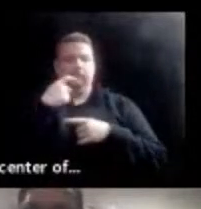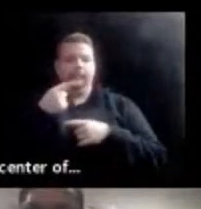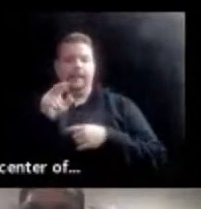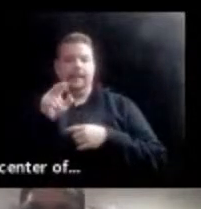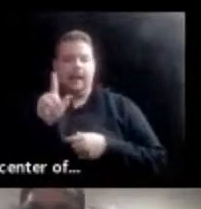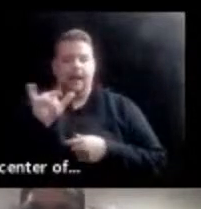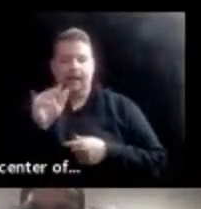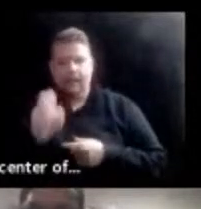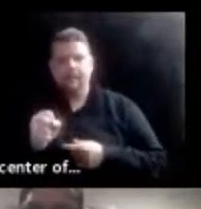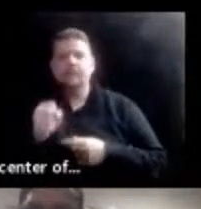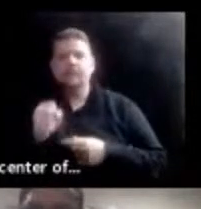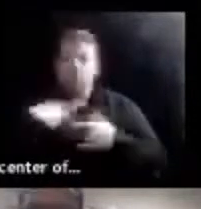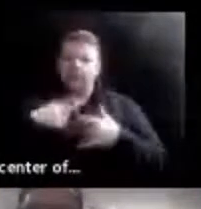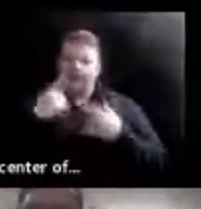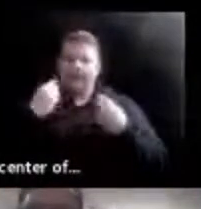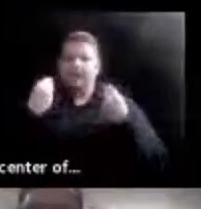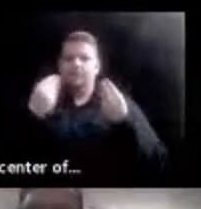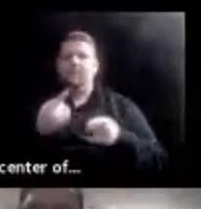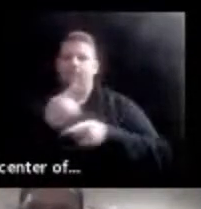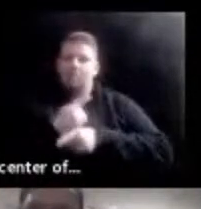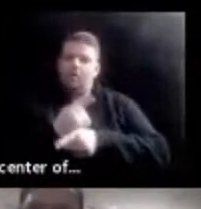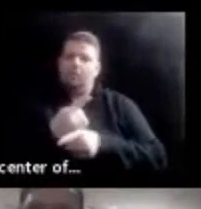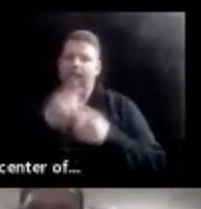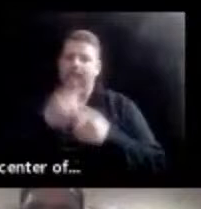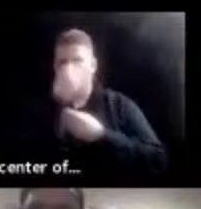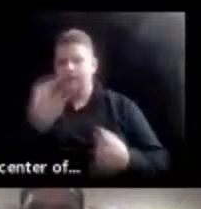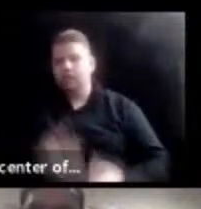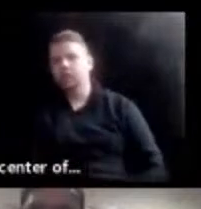can give contemporary information.